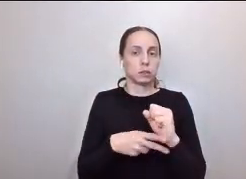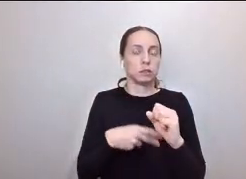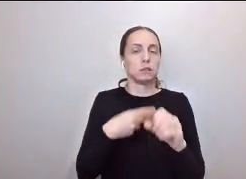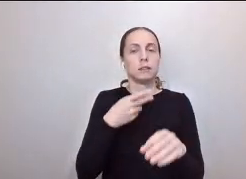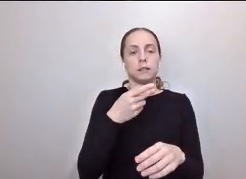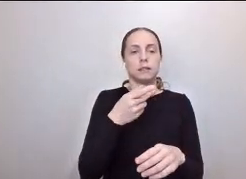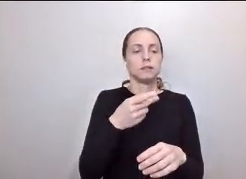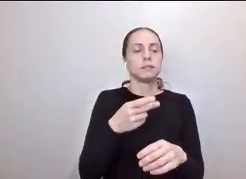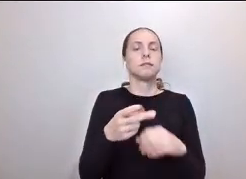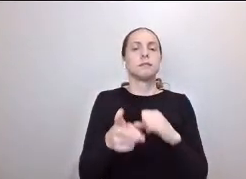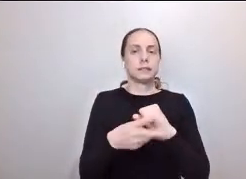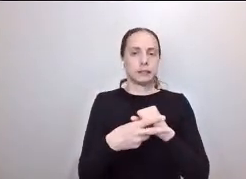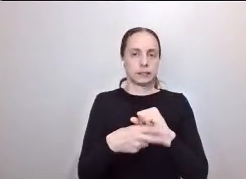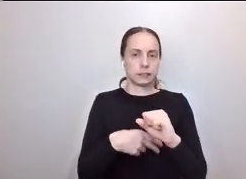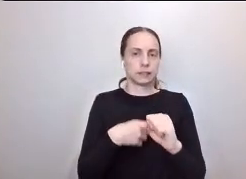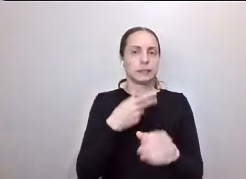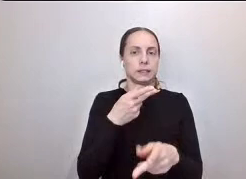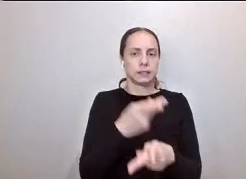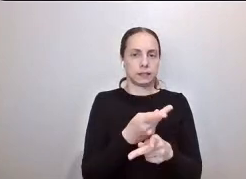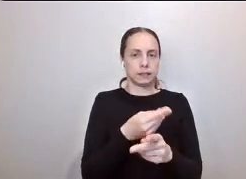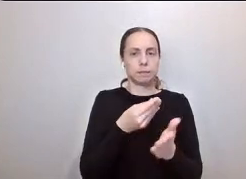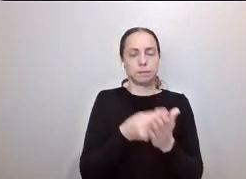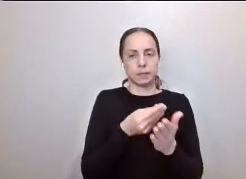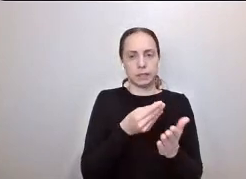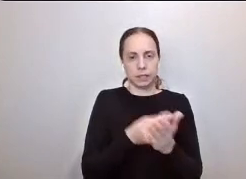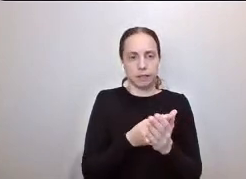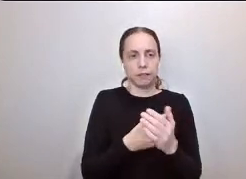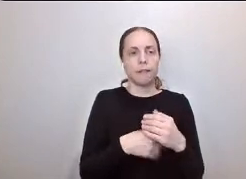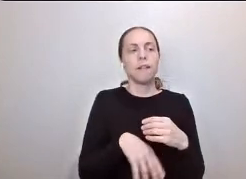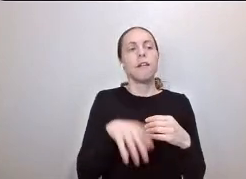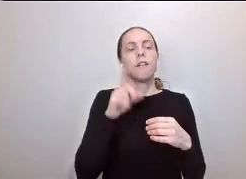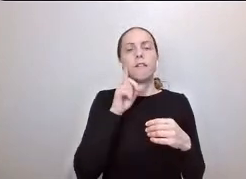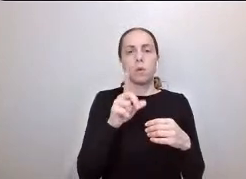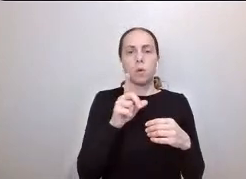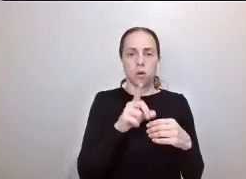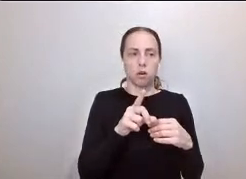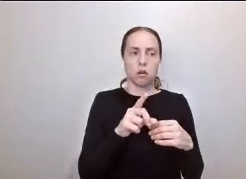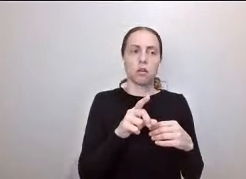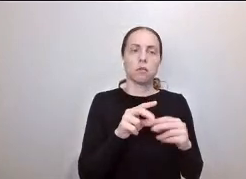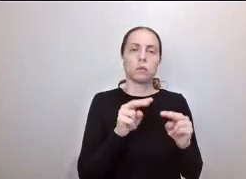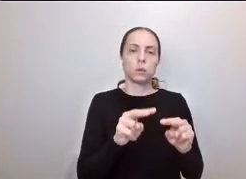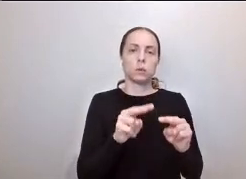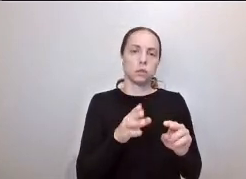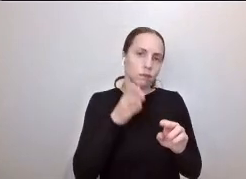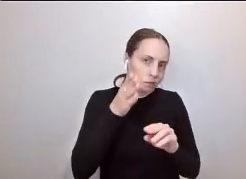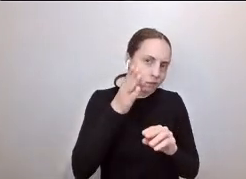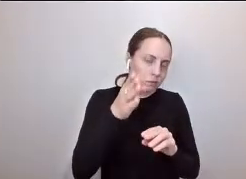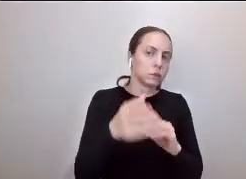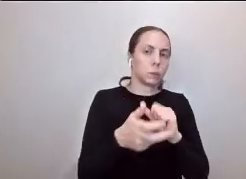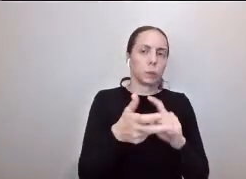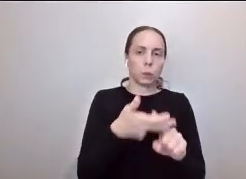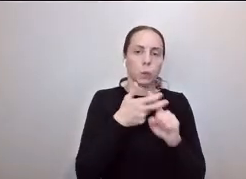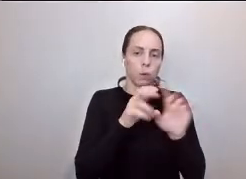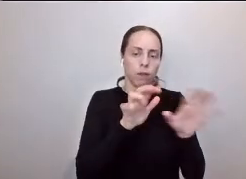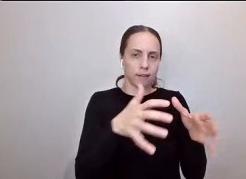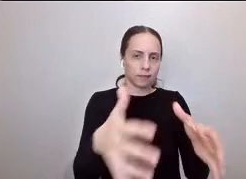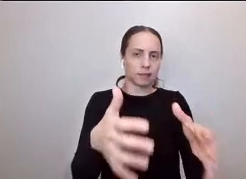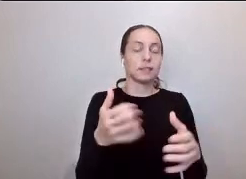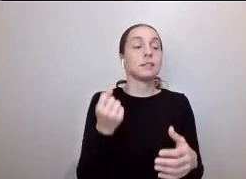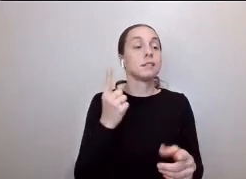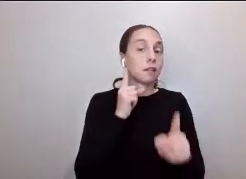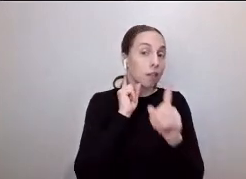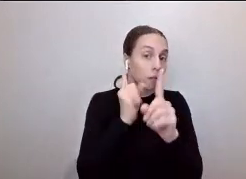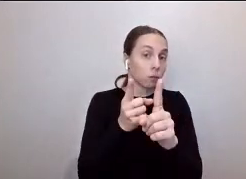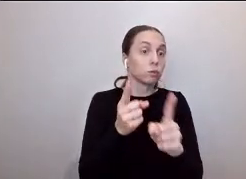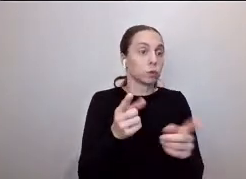through additional recruit classes. The aim of those recruit classes is to ramp up staffing in the months ahead, to reduce our